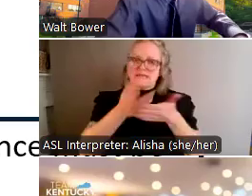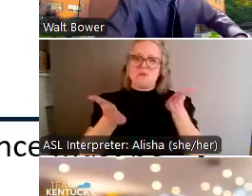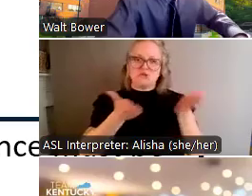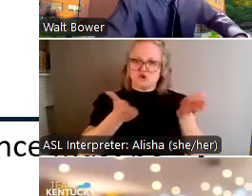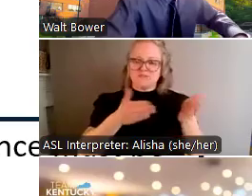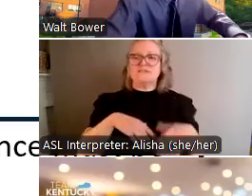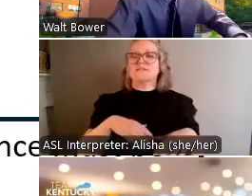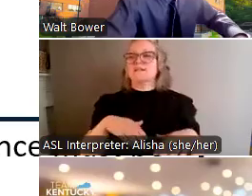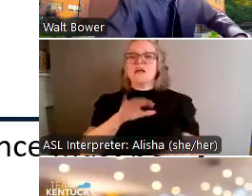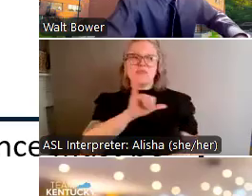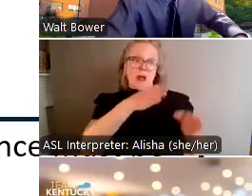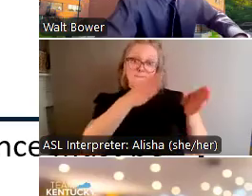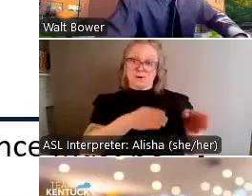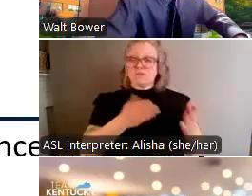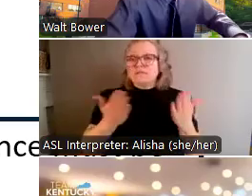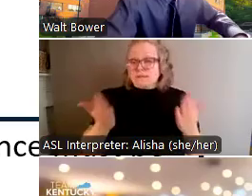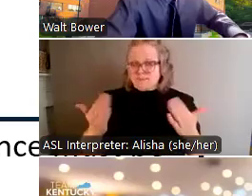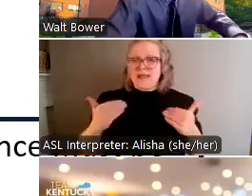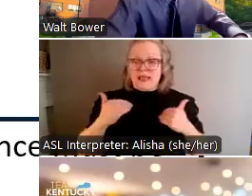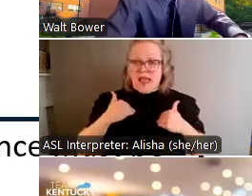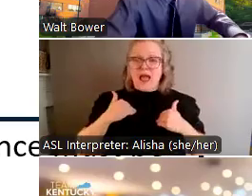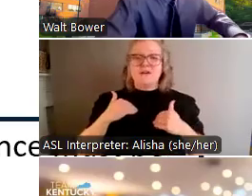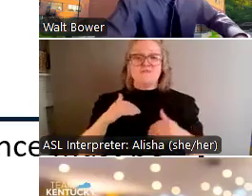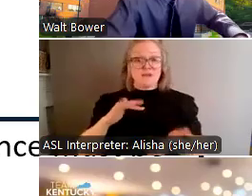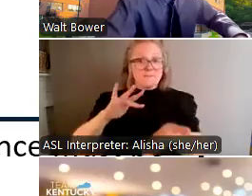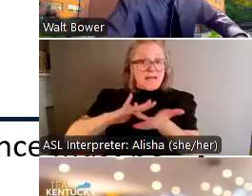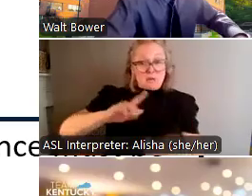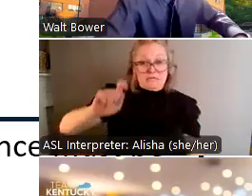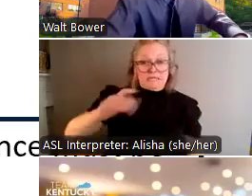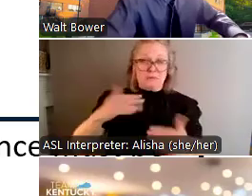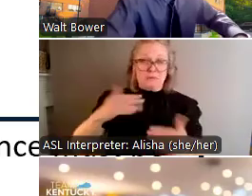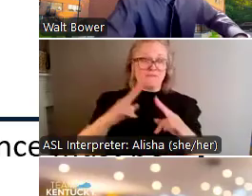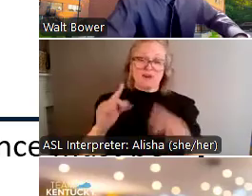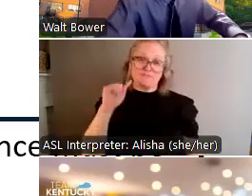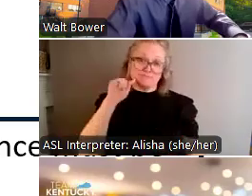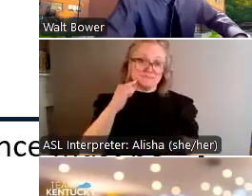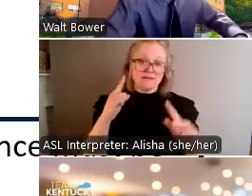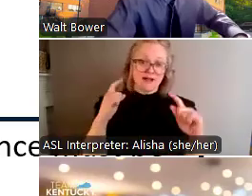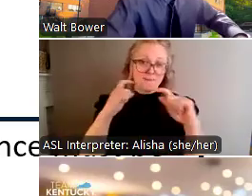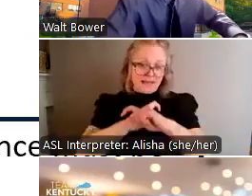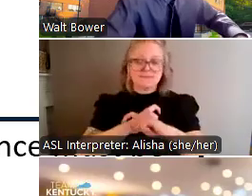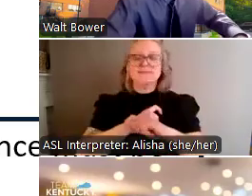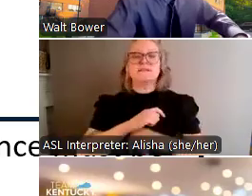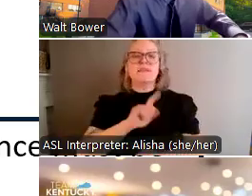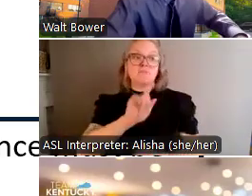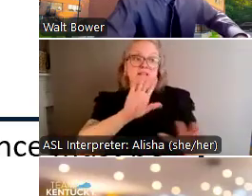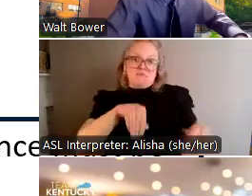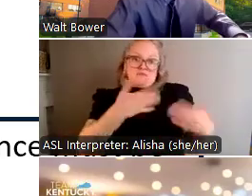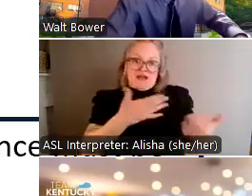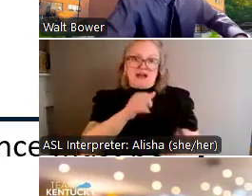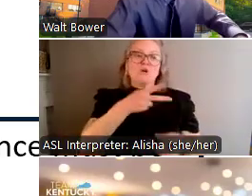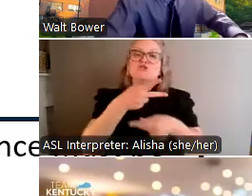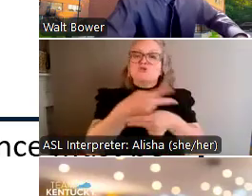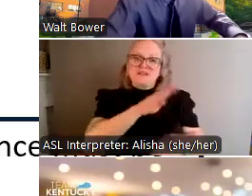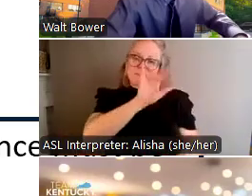Individual may have medical needs that are complex that would be performed or supervised by a